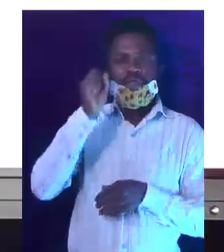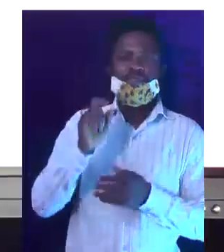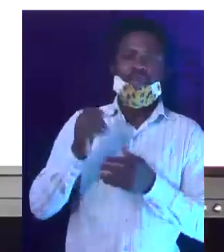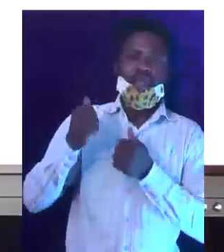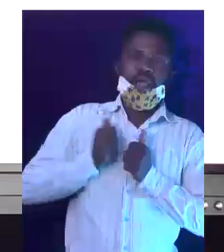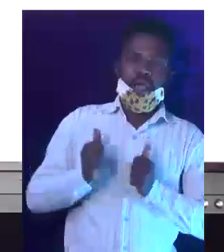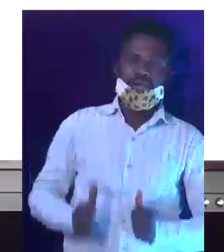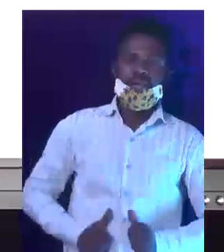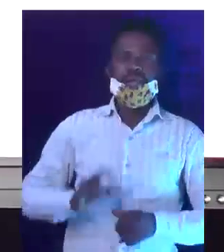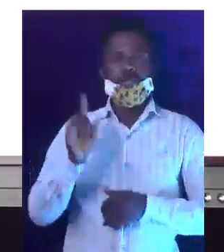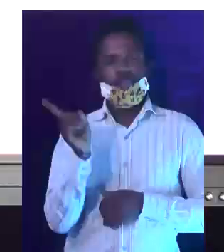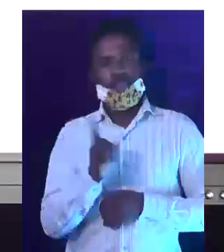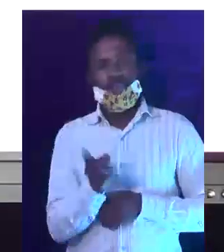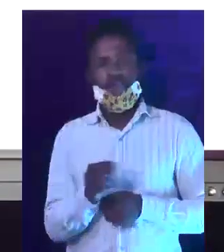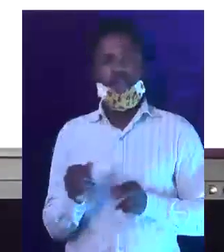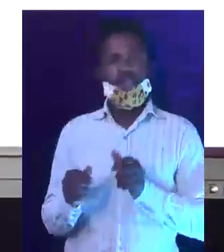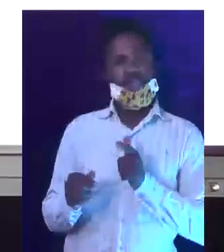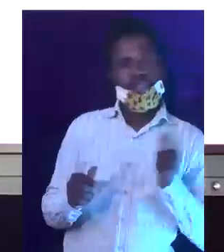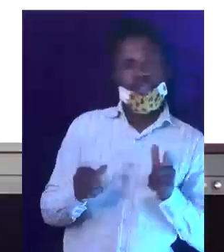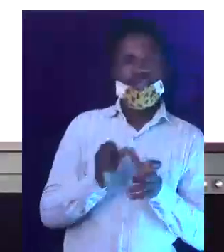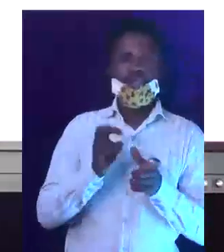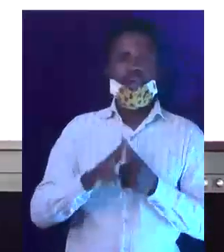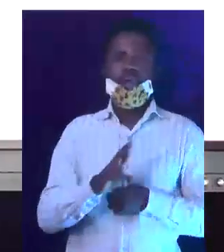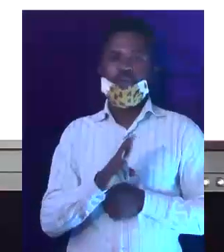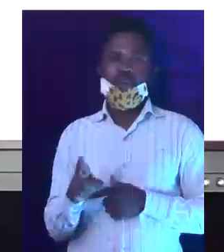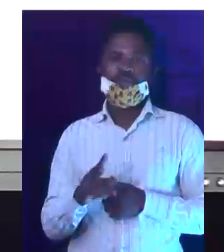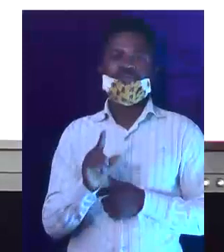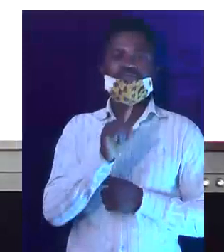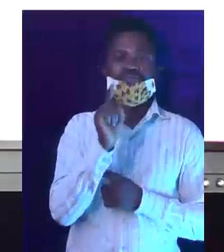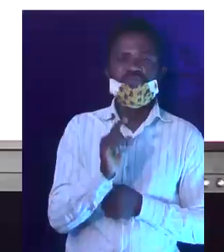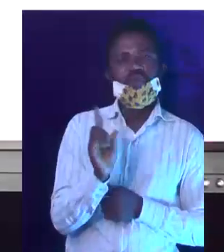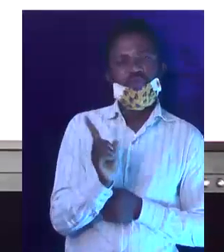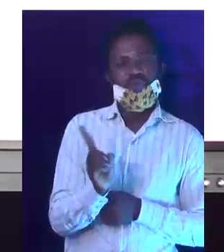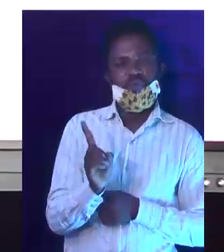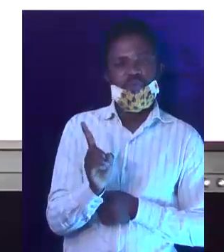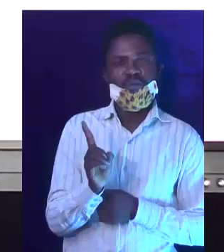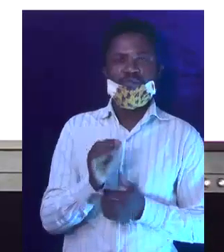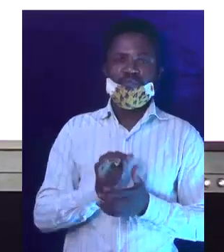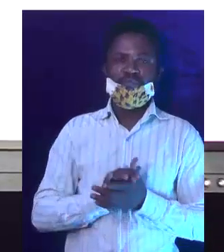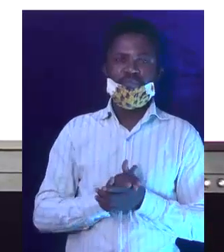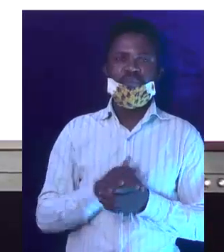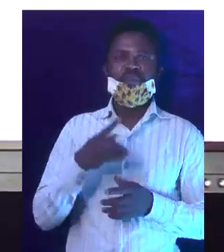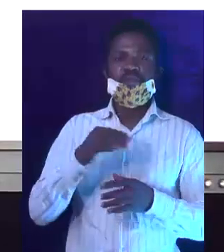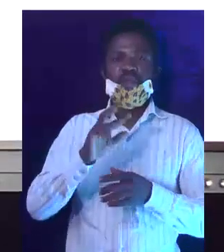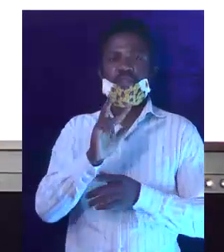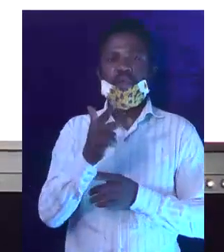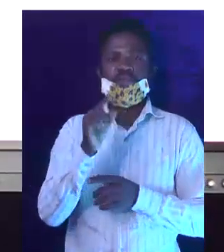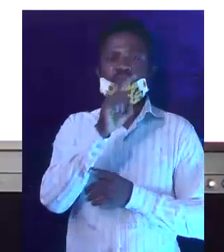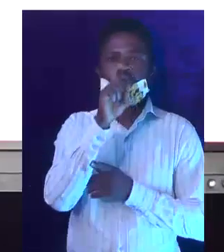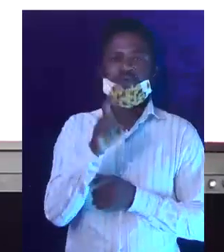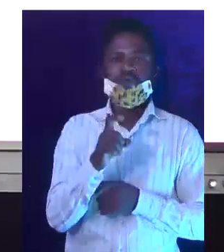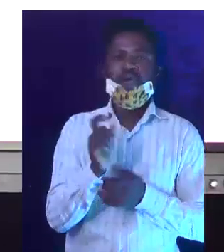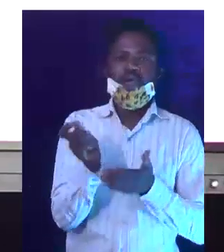side? What side of the paper will the writer write his address? Then the third